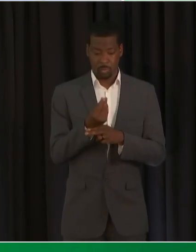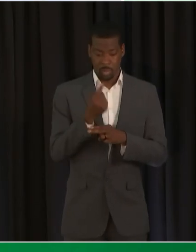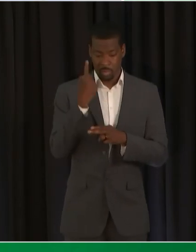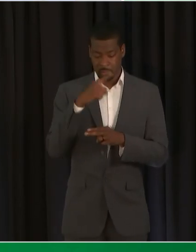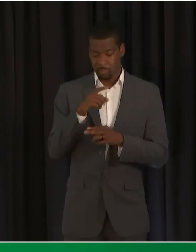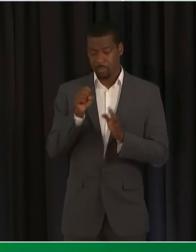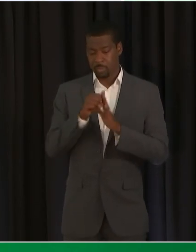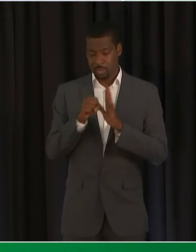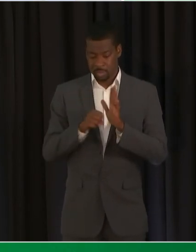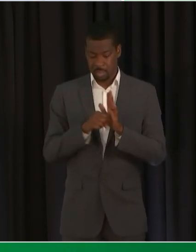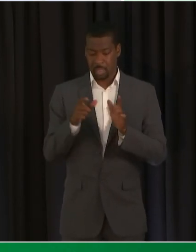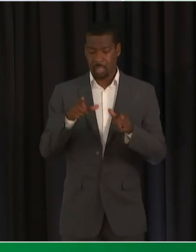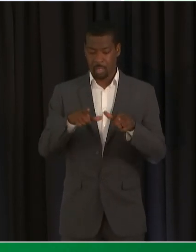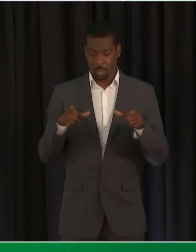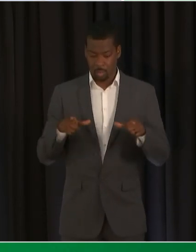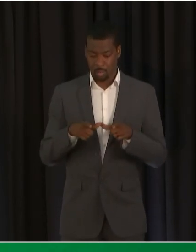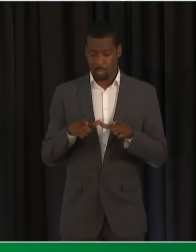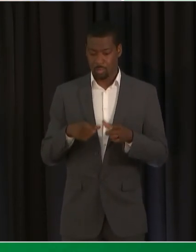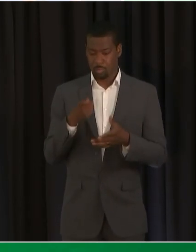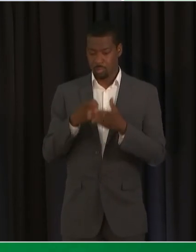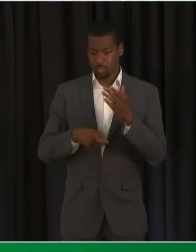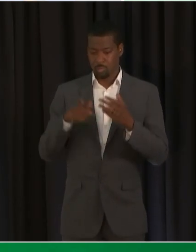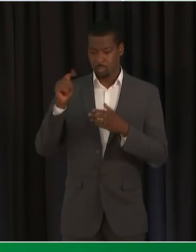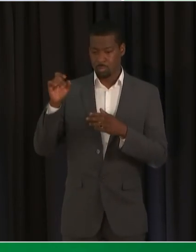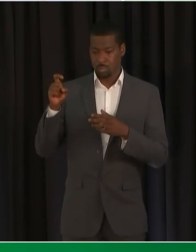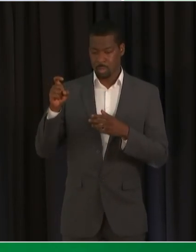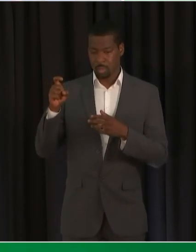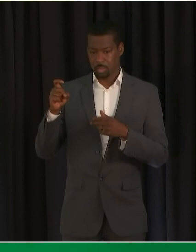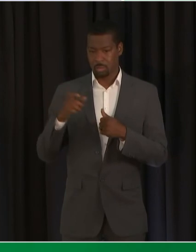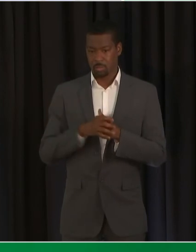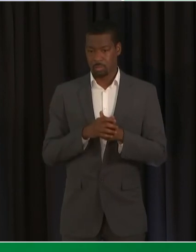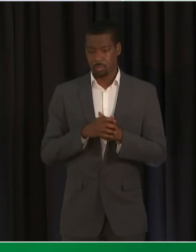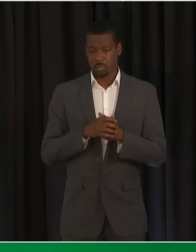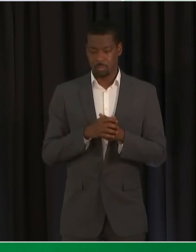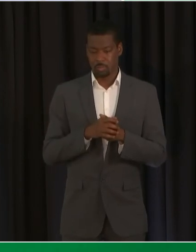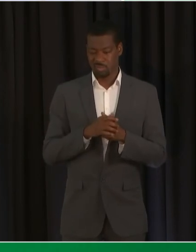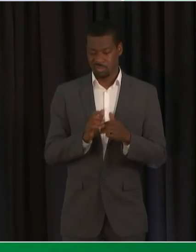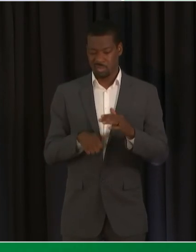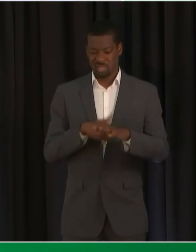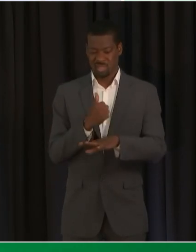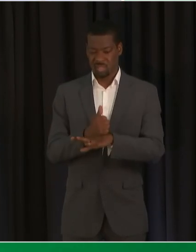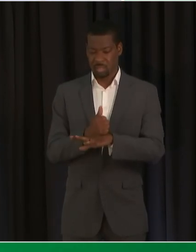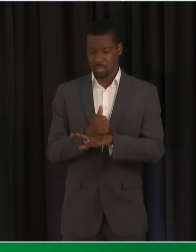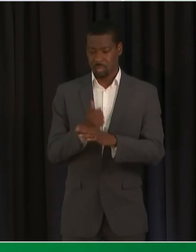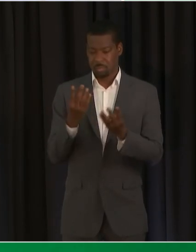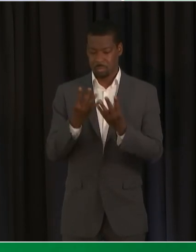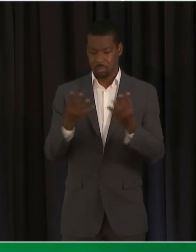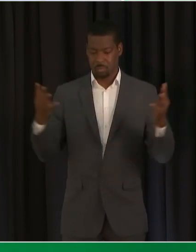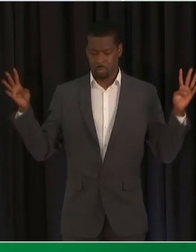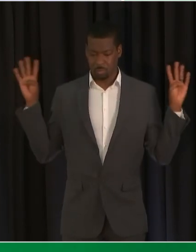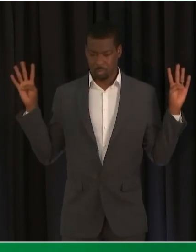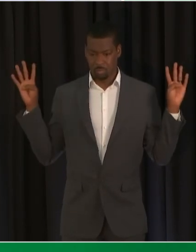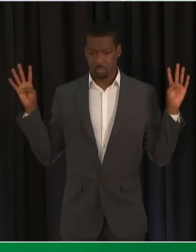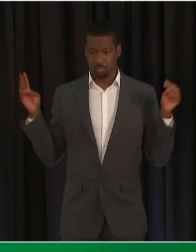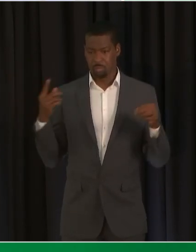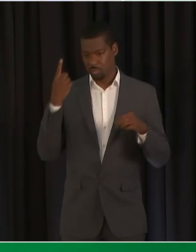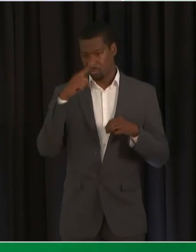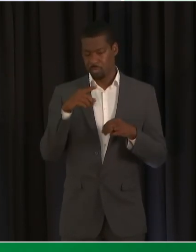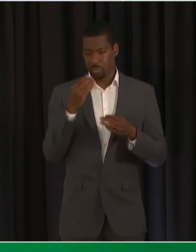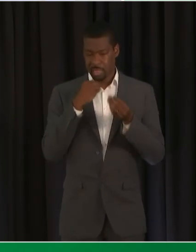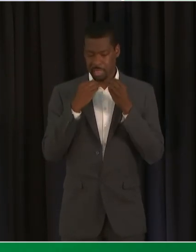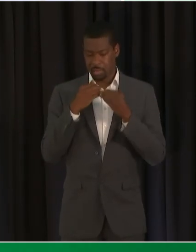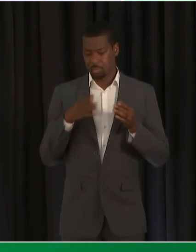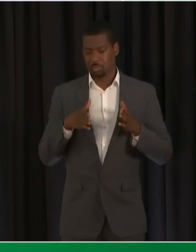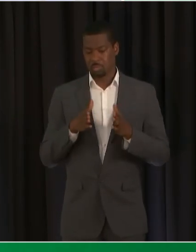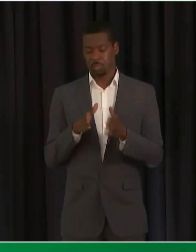state and local taxes and setting up, the screens and different things that are indigenous to that